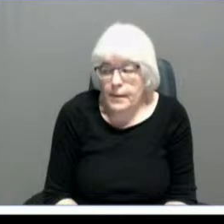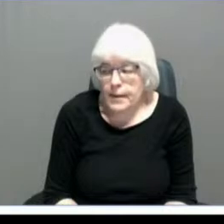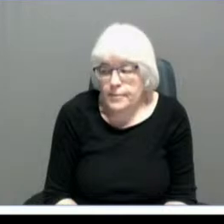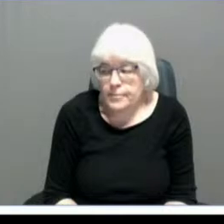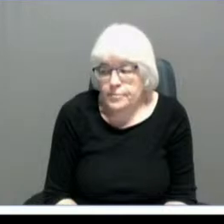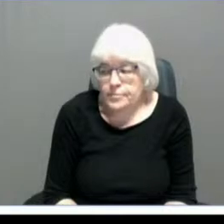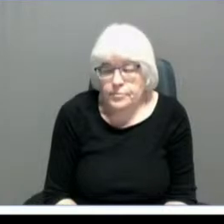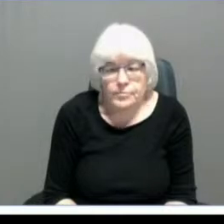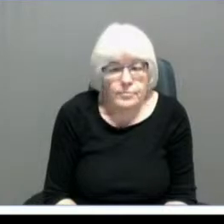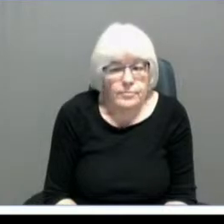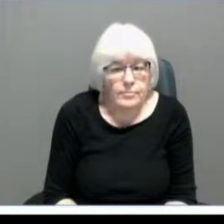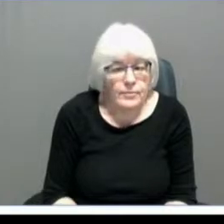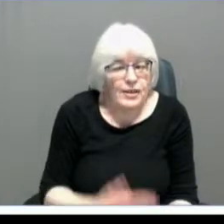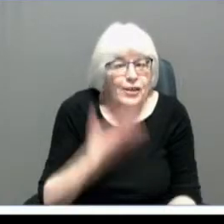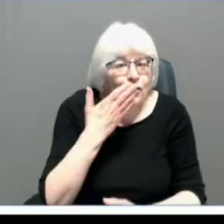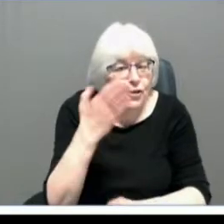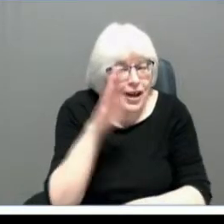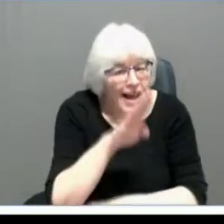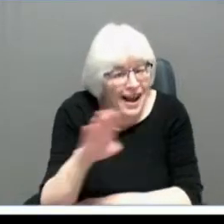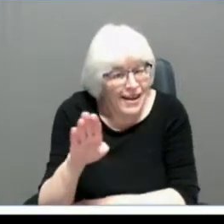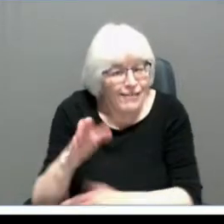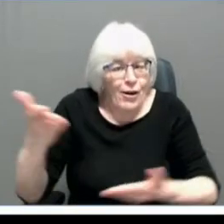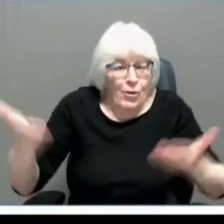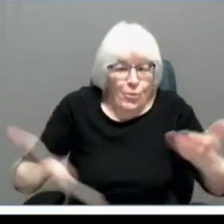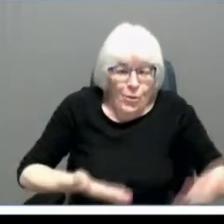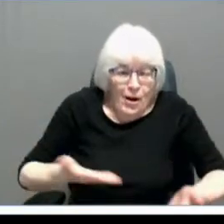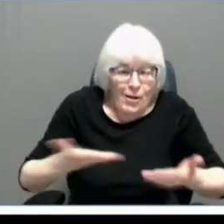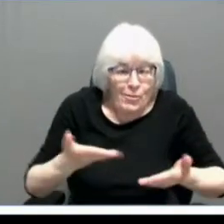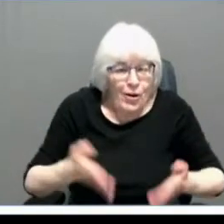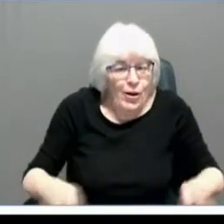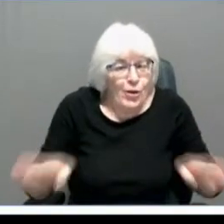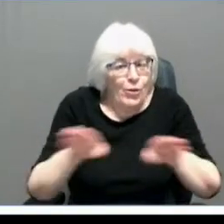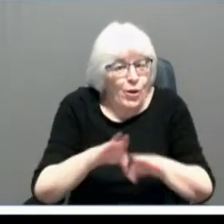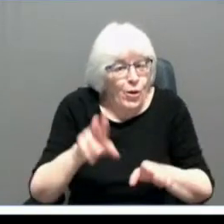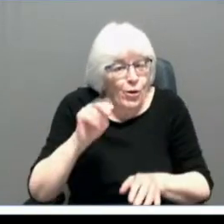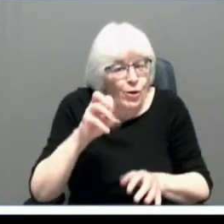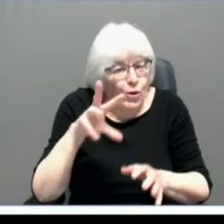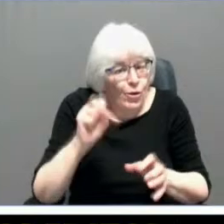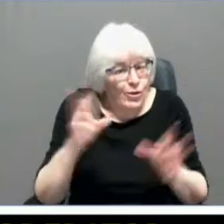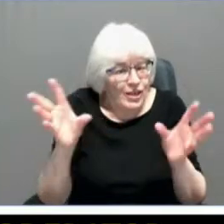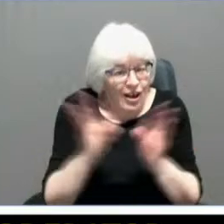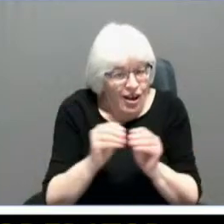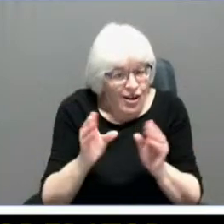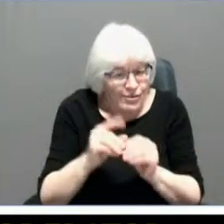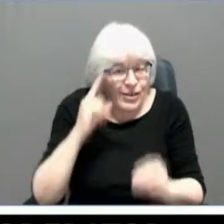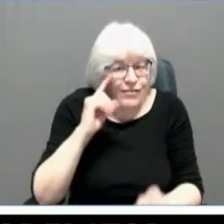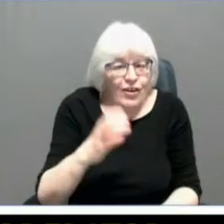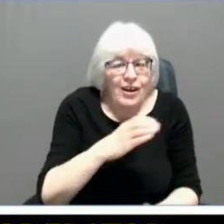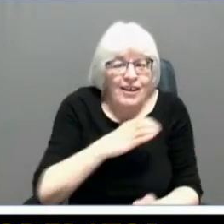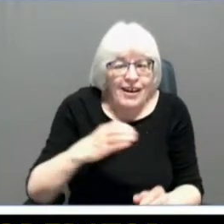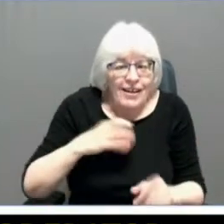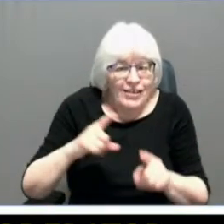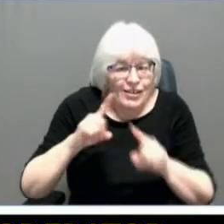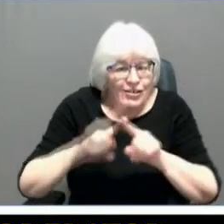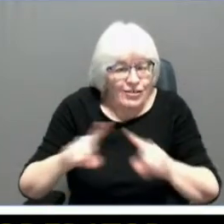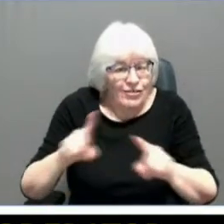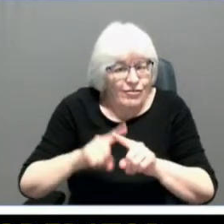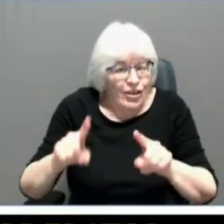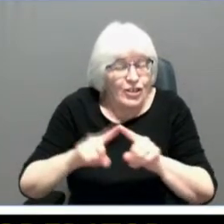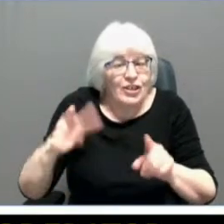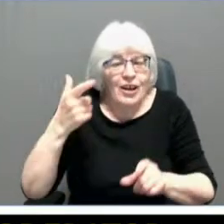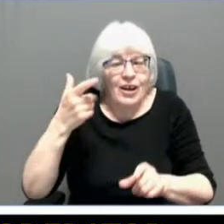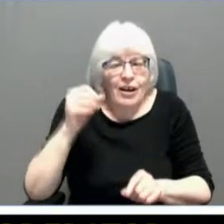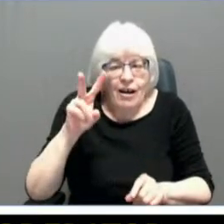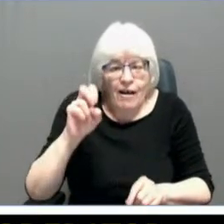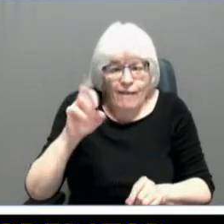Good afternoon. Welcome to the closing news conference of the meeting of the Council of Atlantic Premiers. My name is Catherine Klimek, and I'll be your